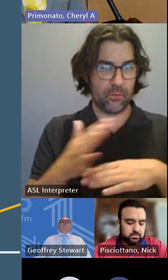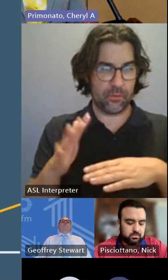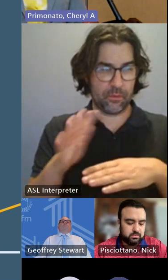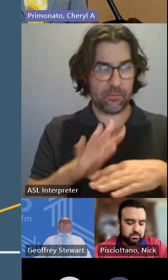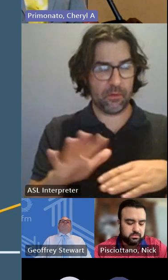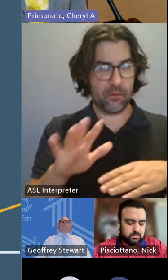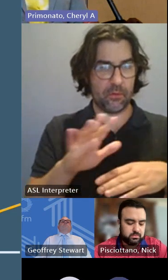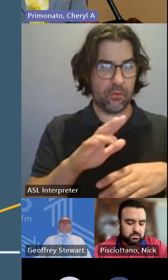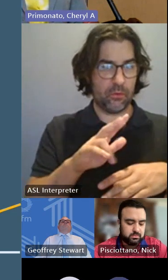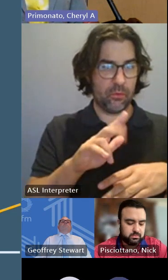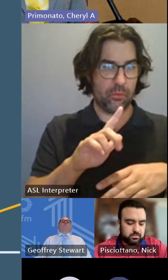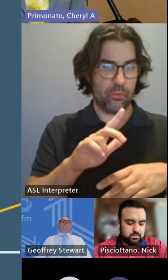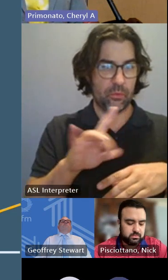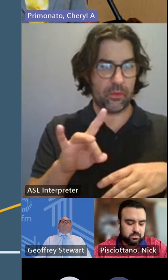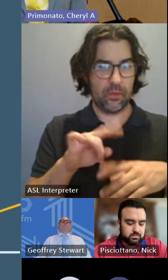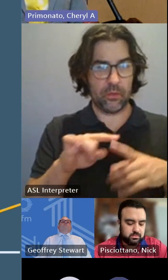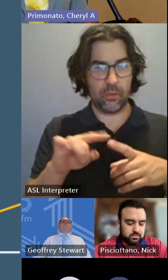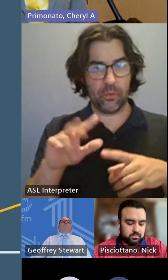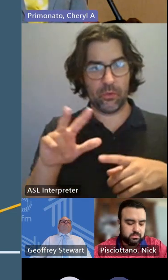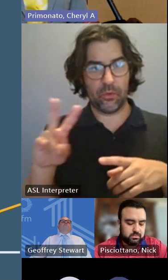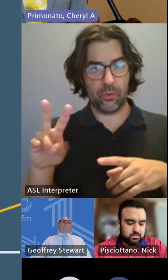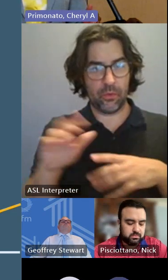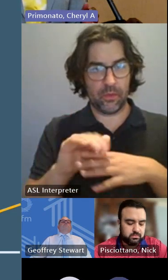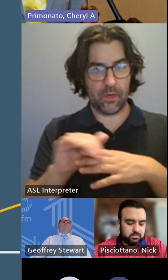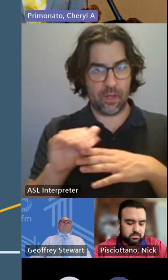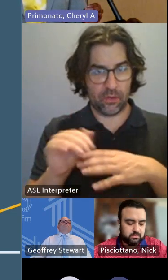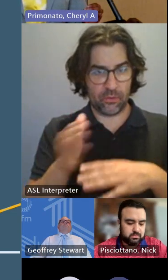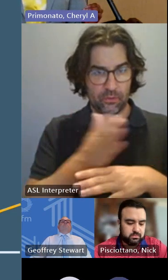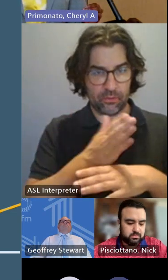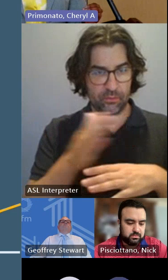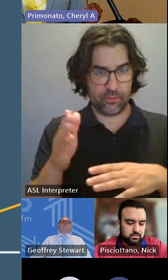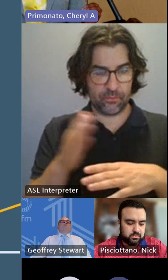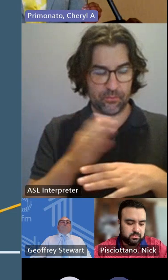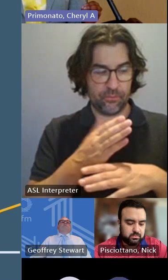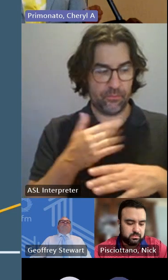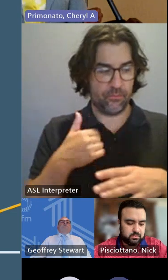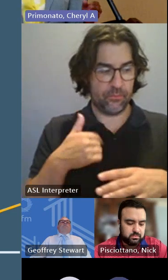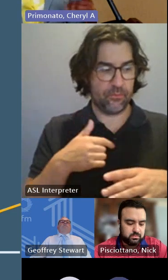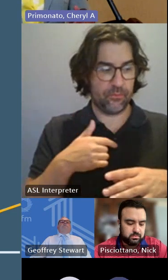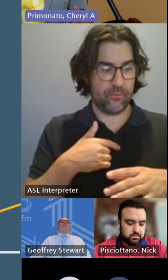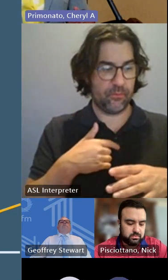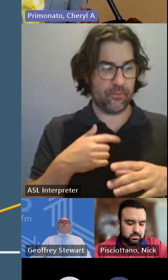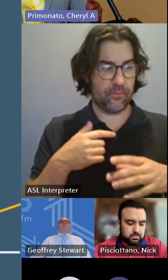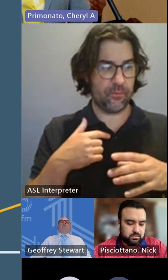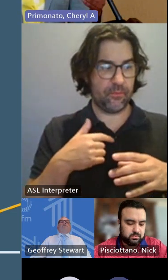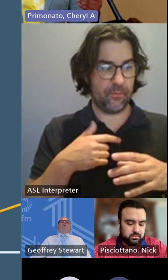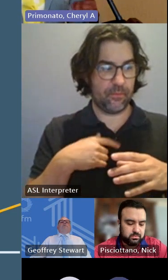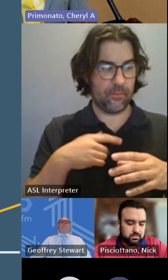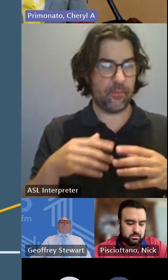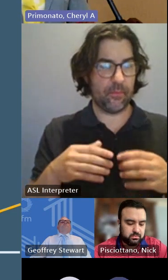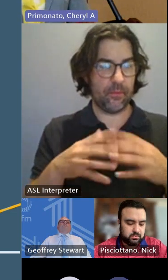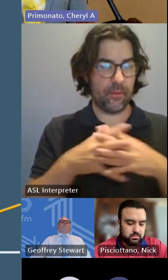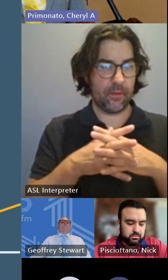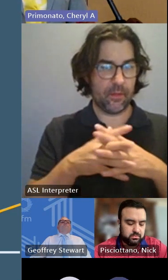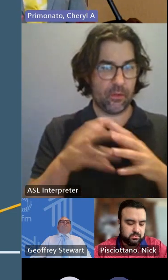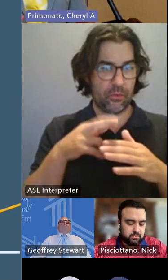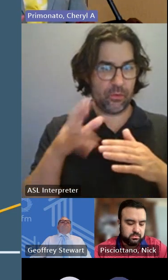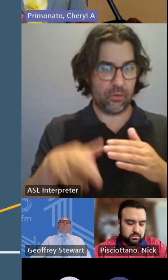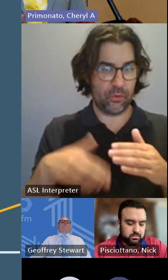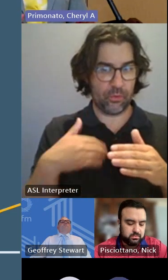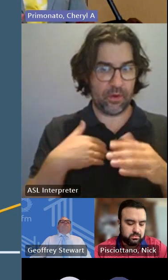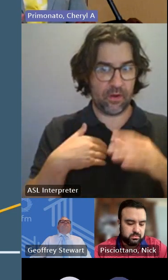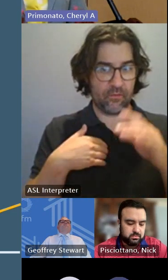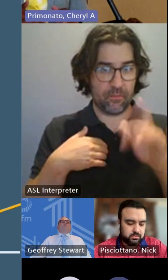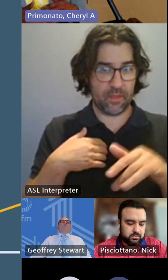to $32. And we, through our pilot, the results that we got from